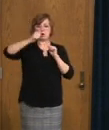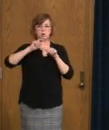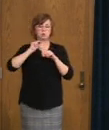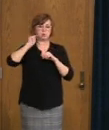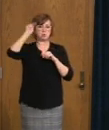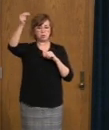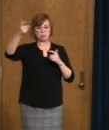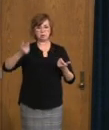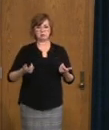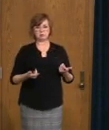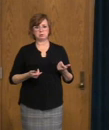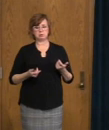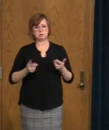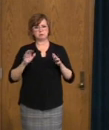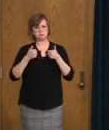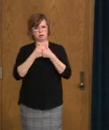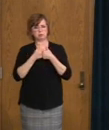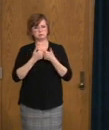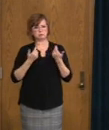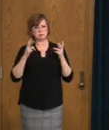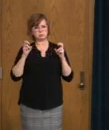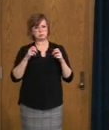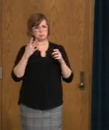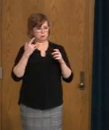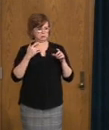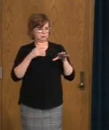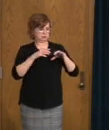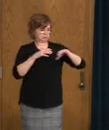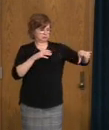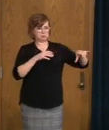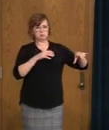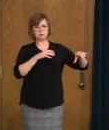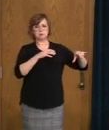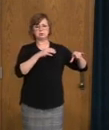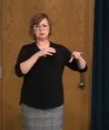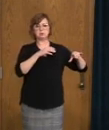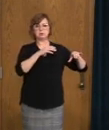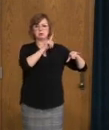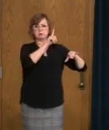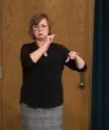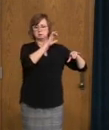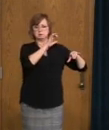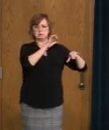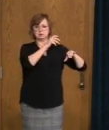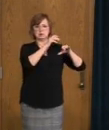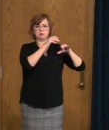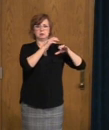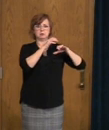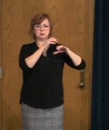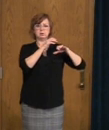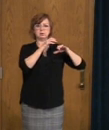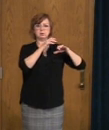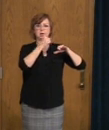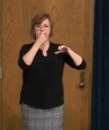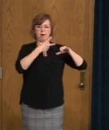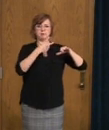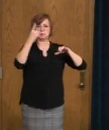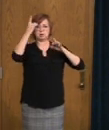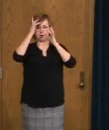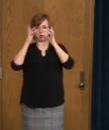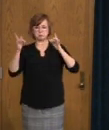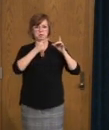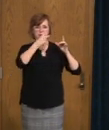where there's specific facilities for either long-term care or acute care, and we have granted exemptions for